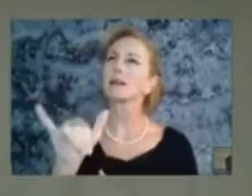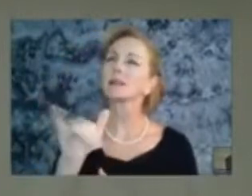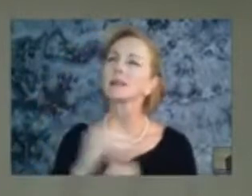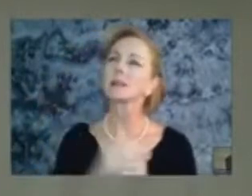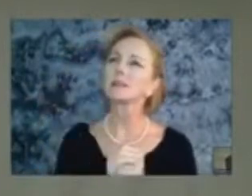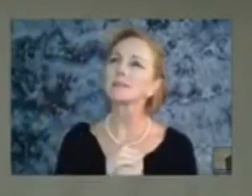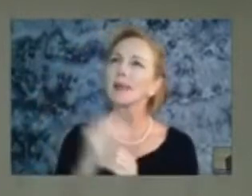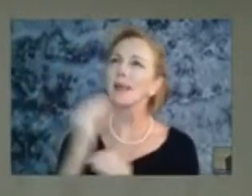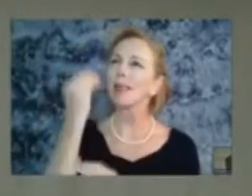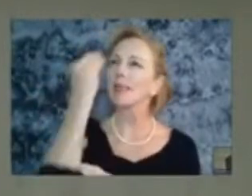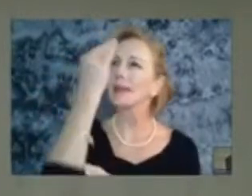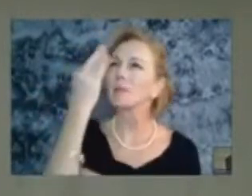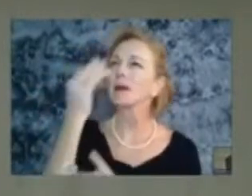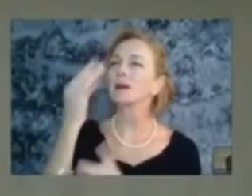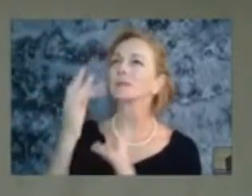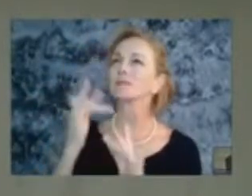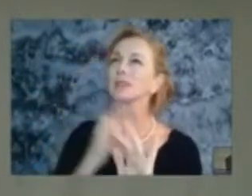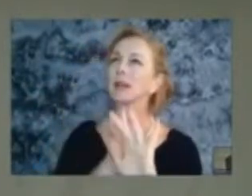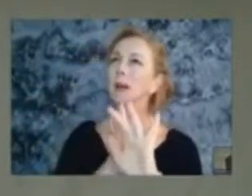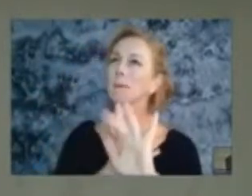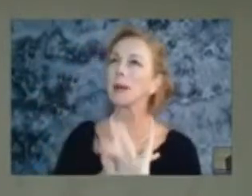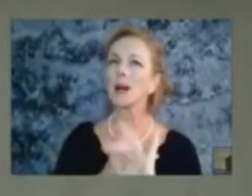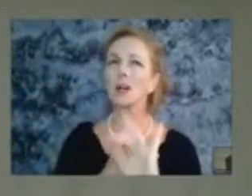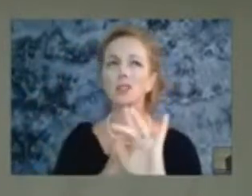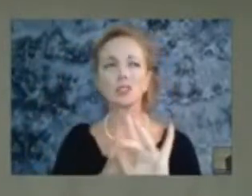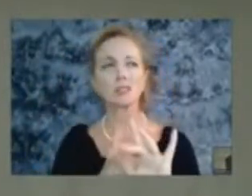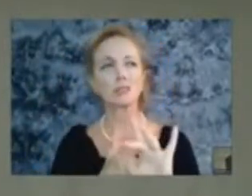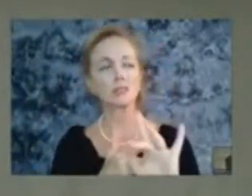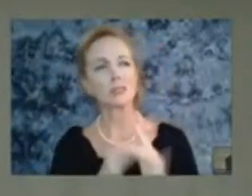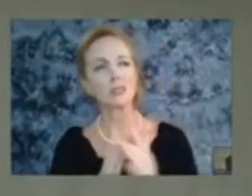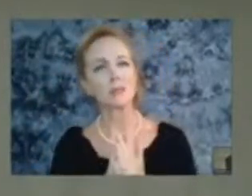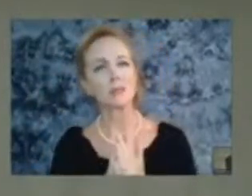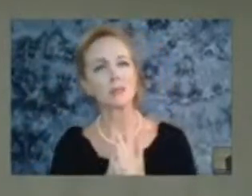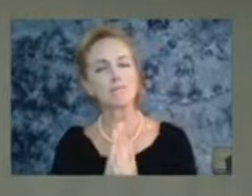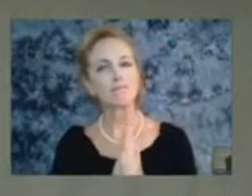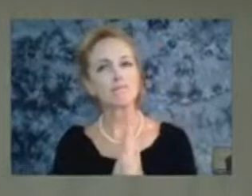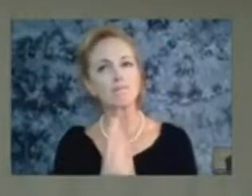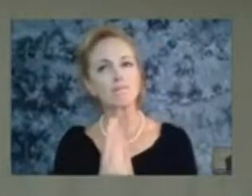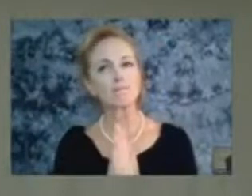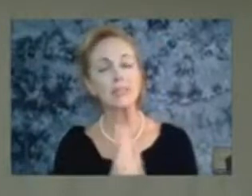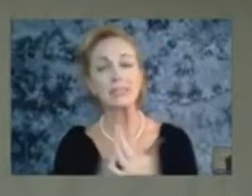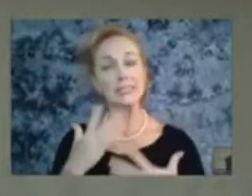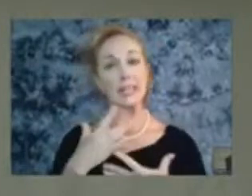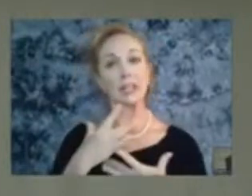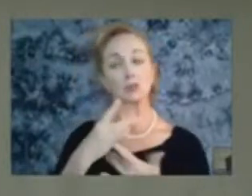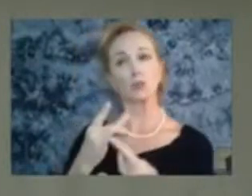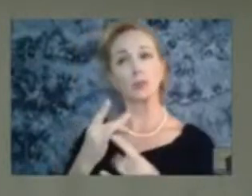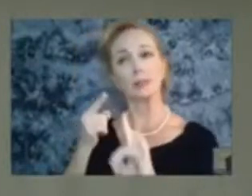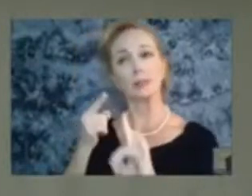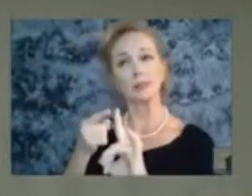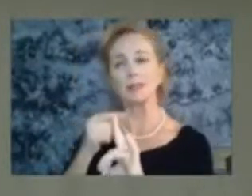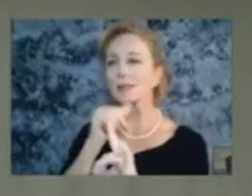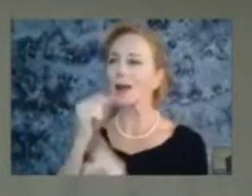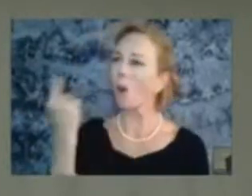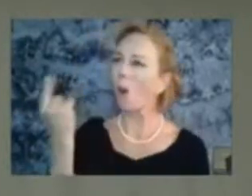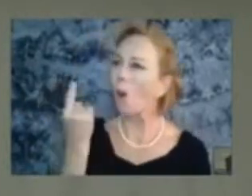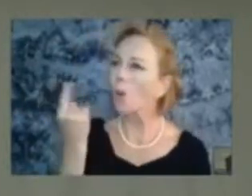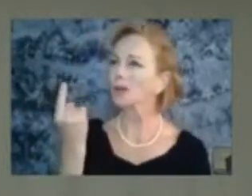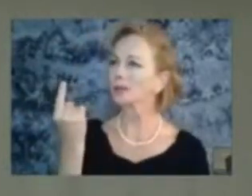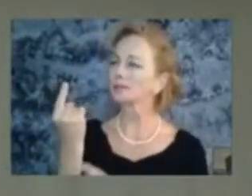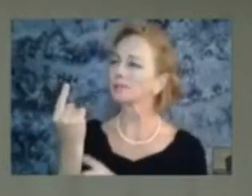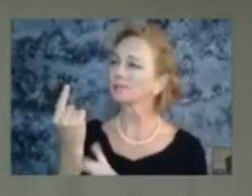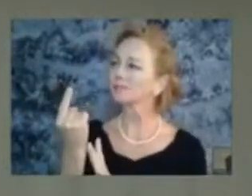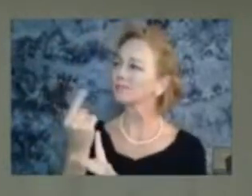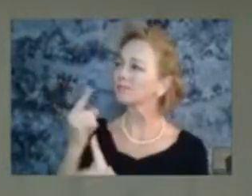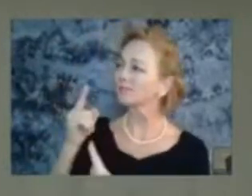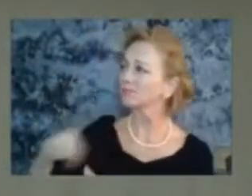compassion. And what's interesting about that is it's not only our colleagues on the city council who are very